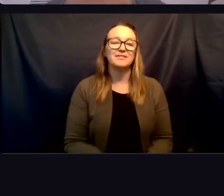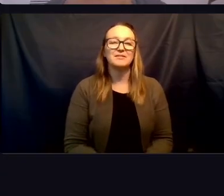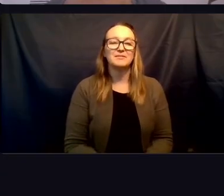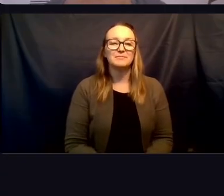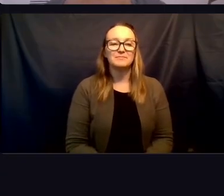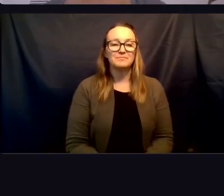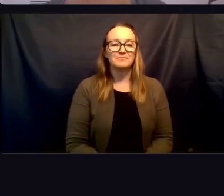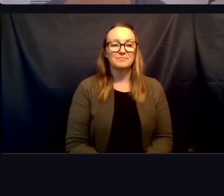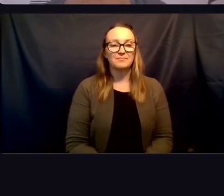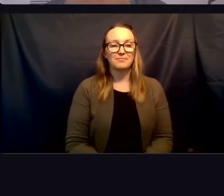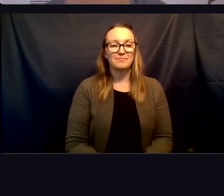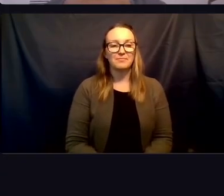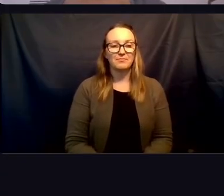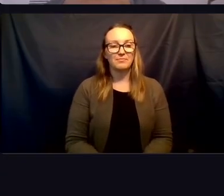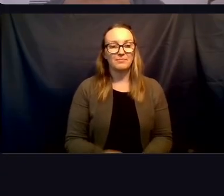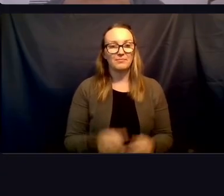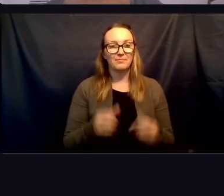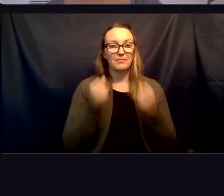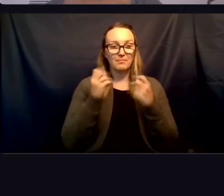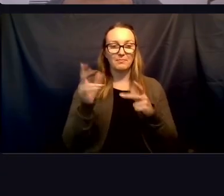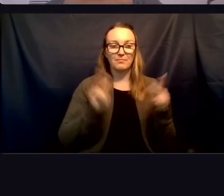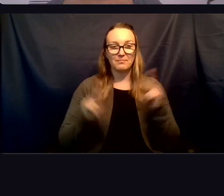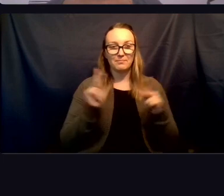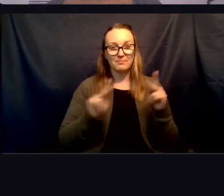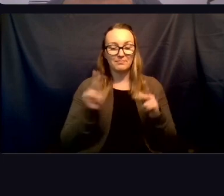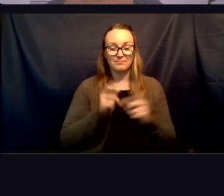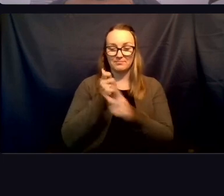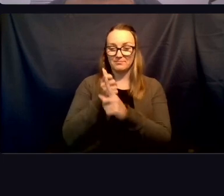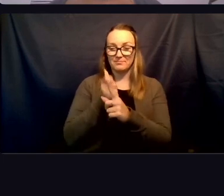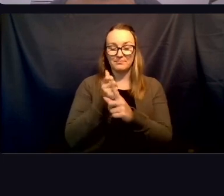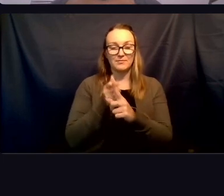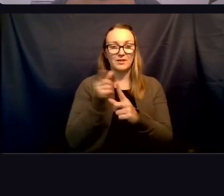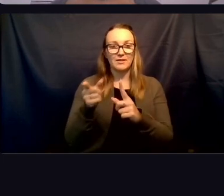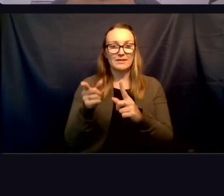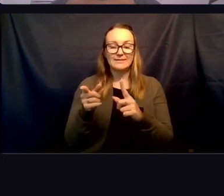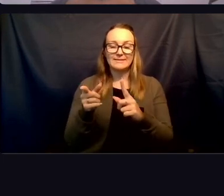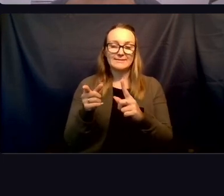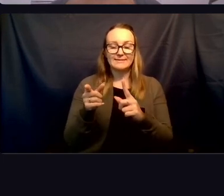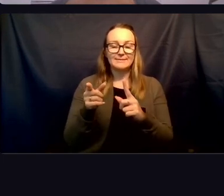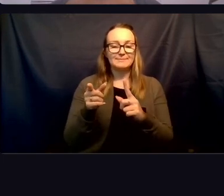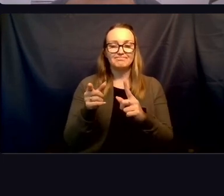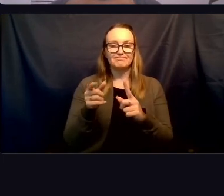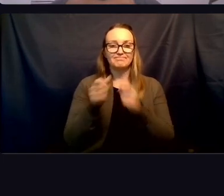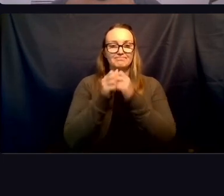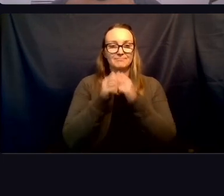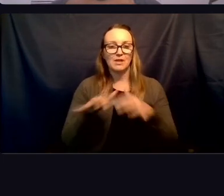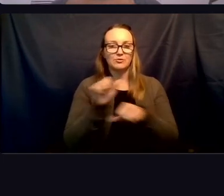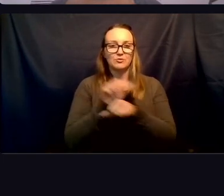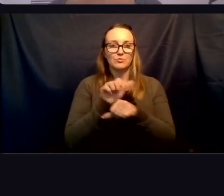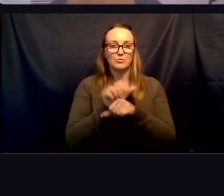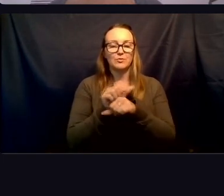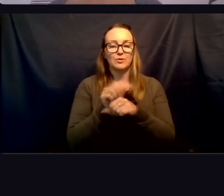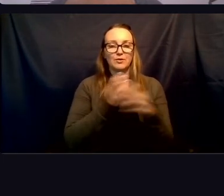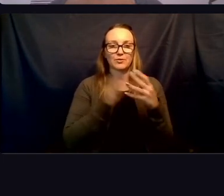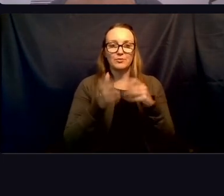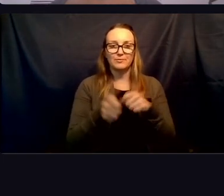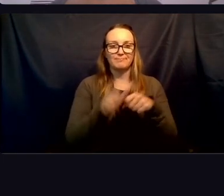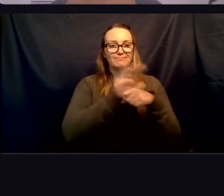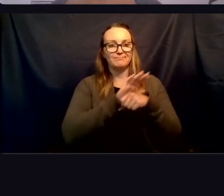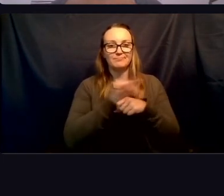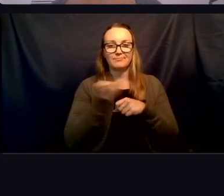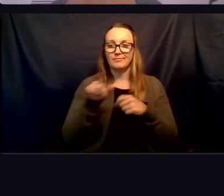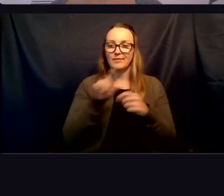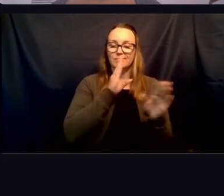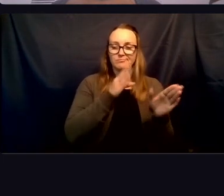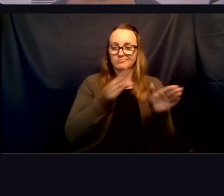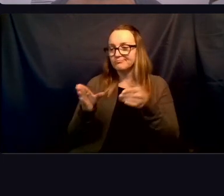Many of the folks who were displaced from work through the pandemic turned to 100 devs to learn new